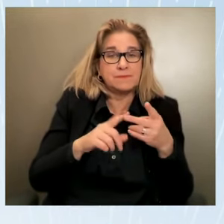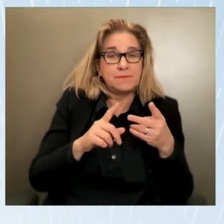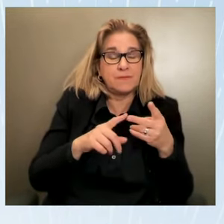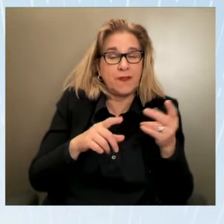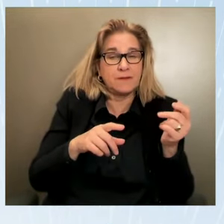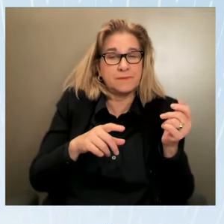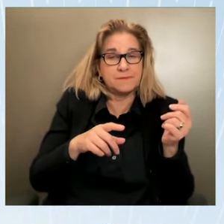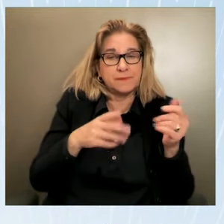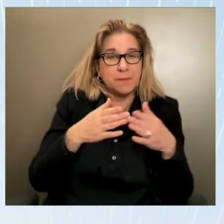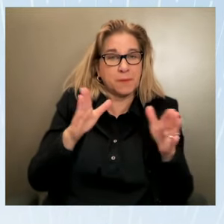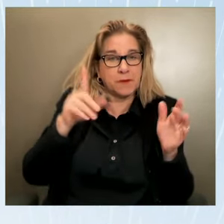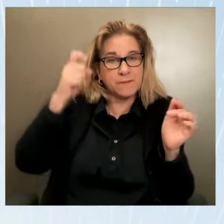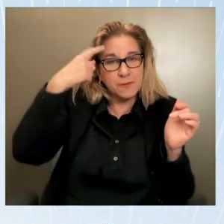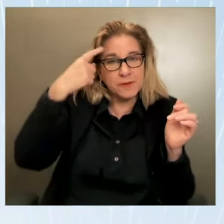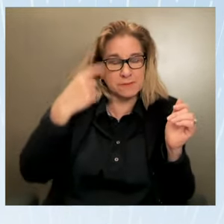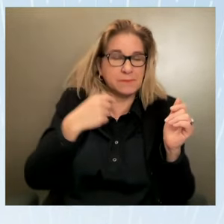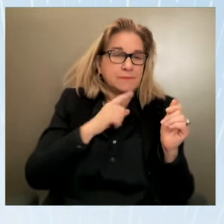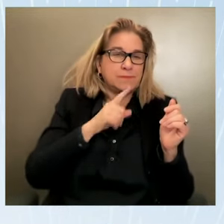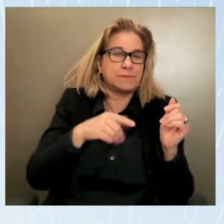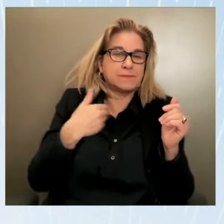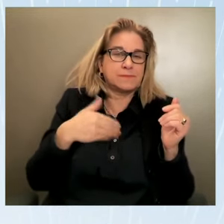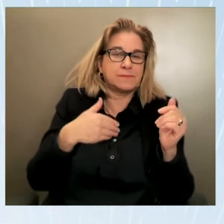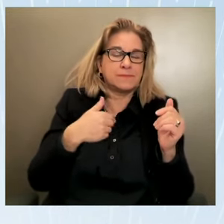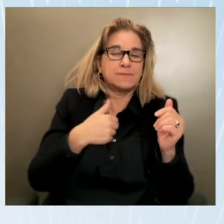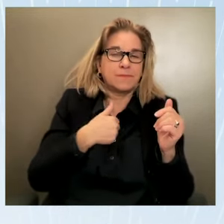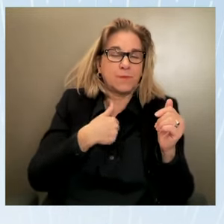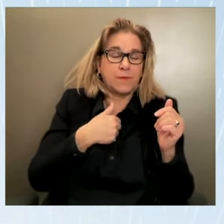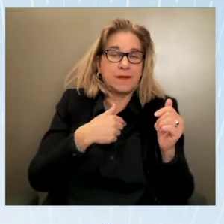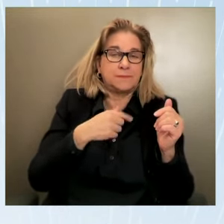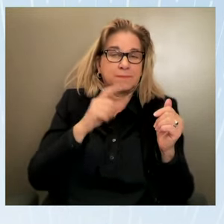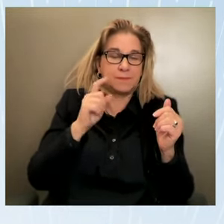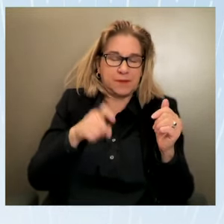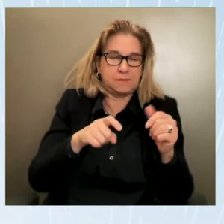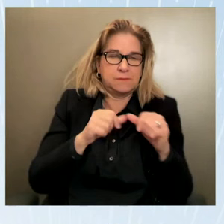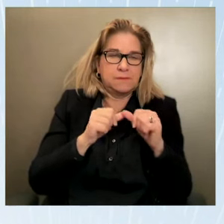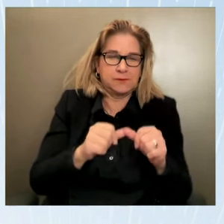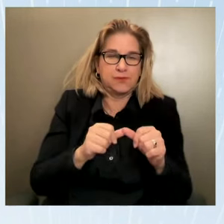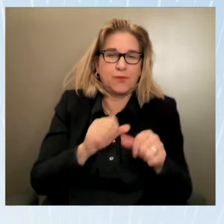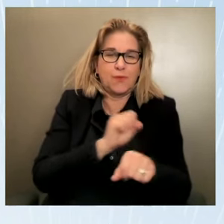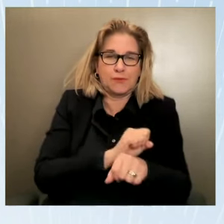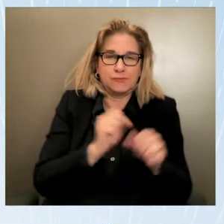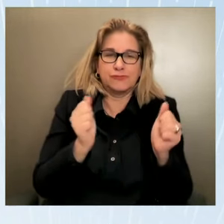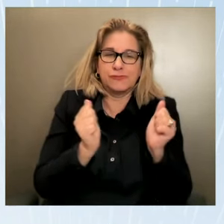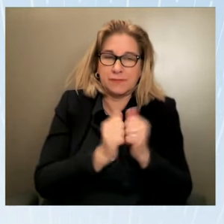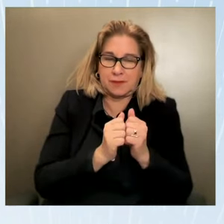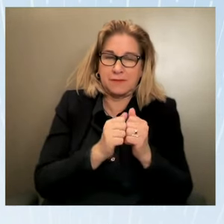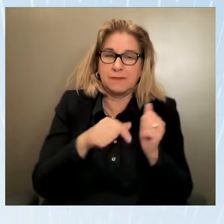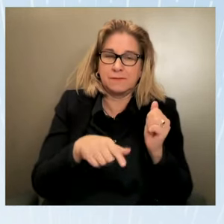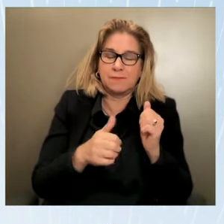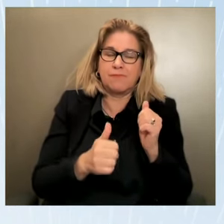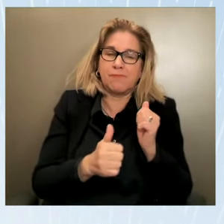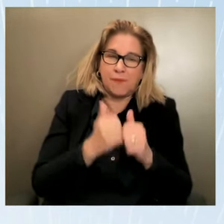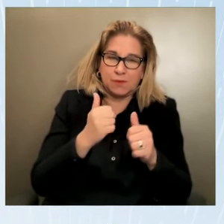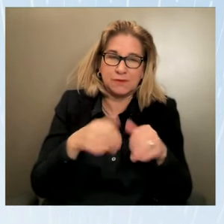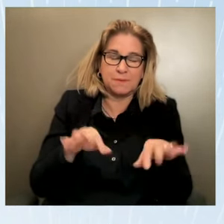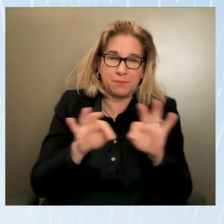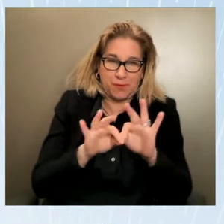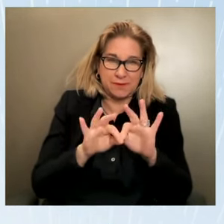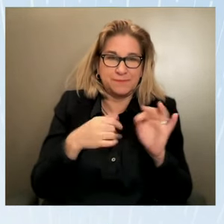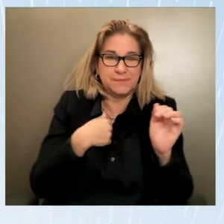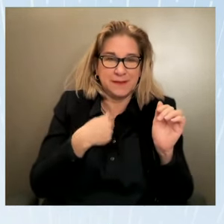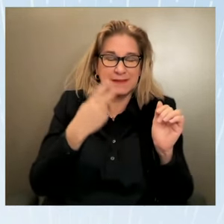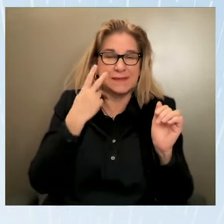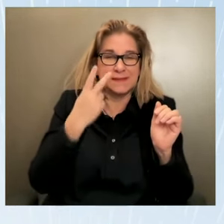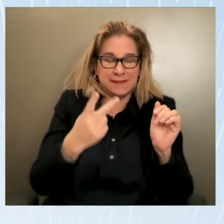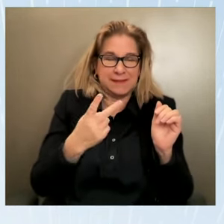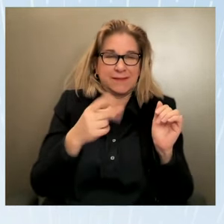work together on this, we already see the difference we can make, and I'm convinced we can make an even bigger difference going forward. So to everyone, thanks